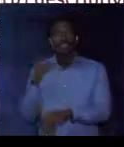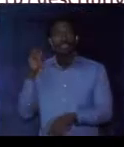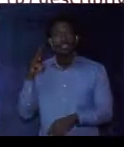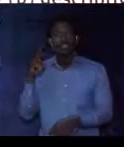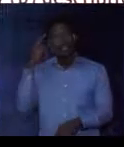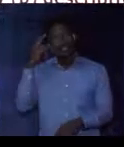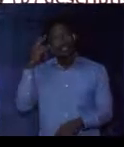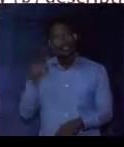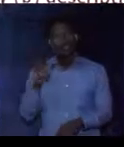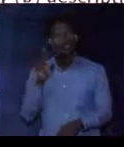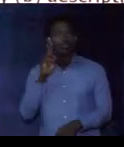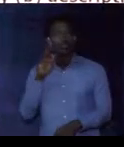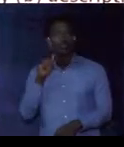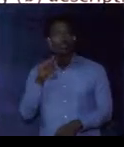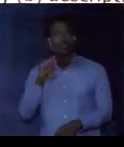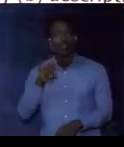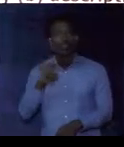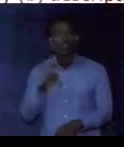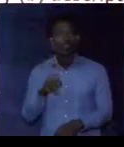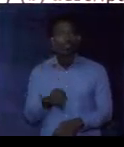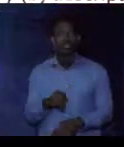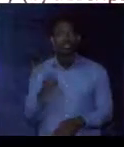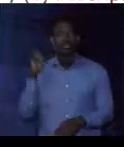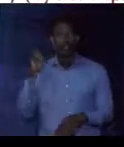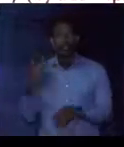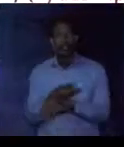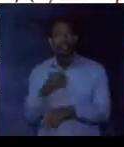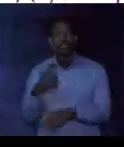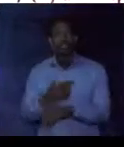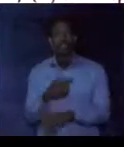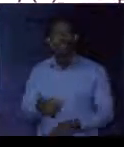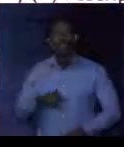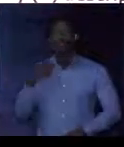the mathematics lesson. But don't forget, I am proud of you. Well done.